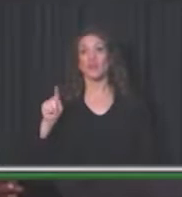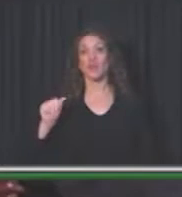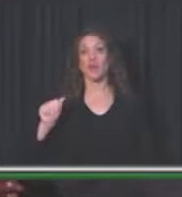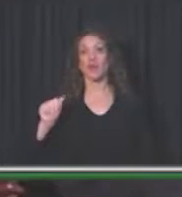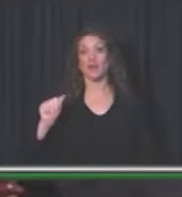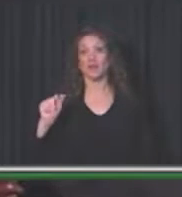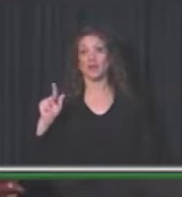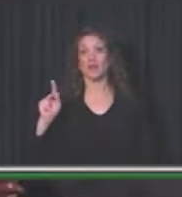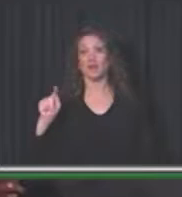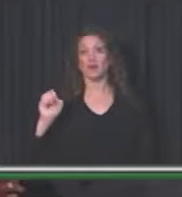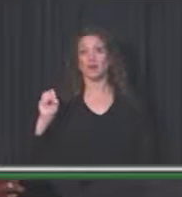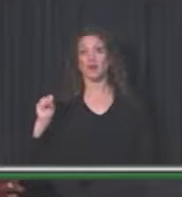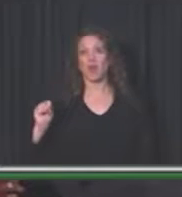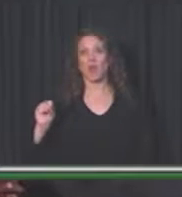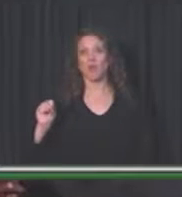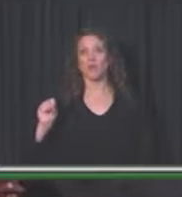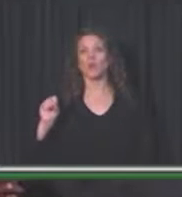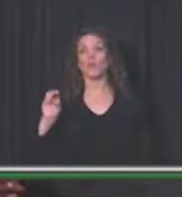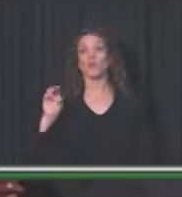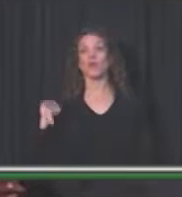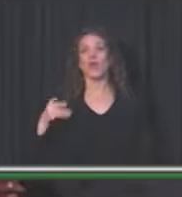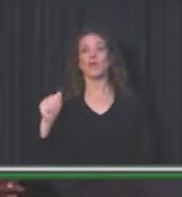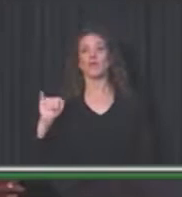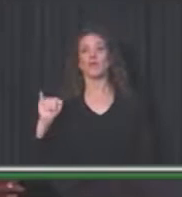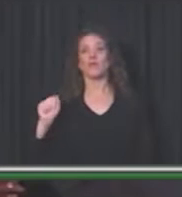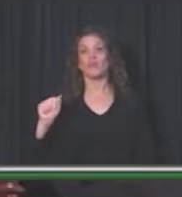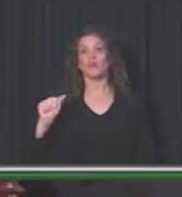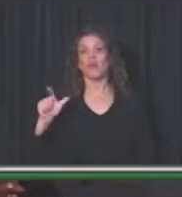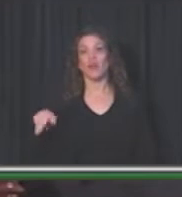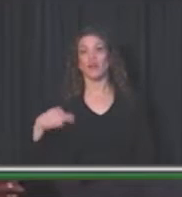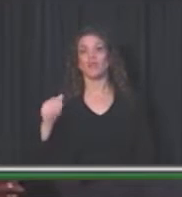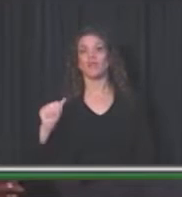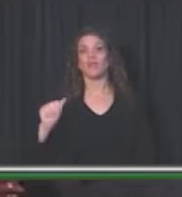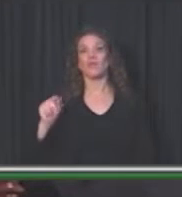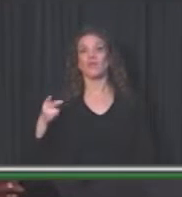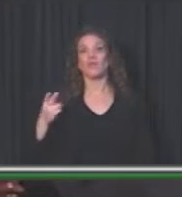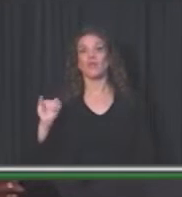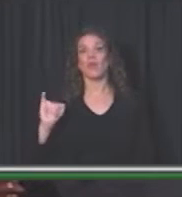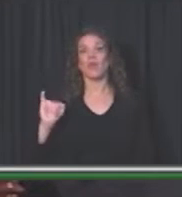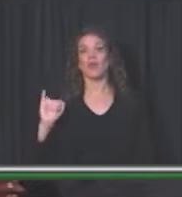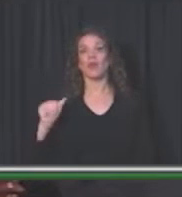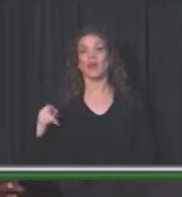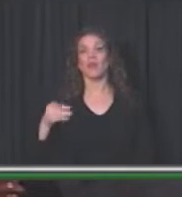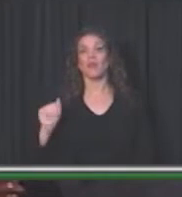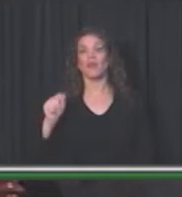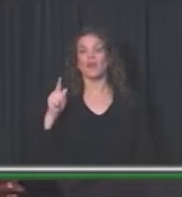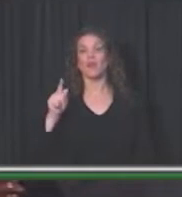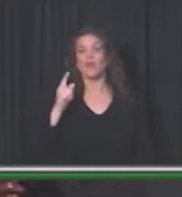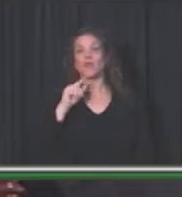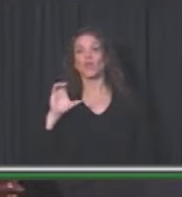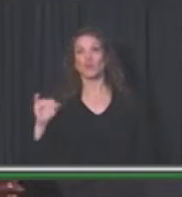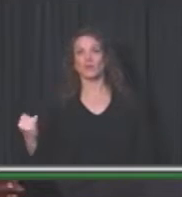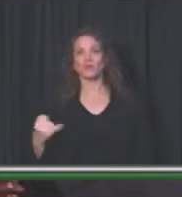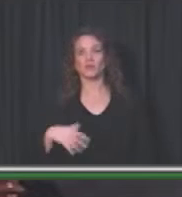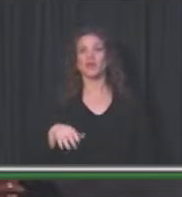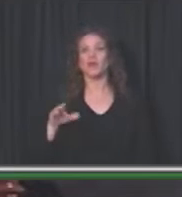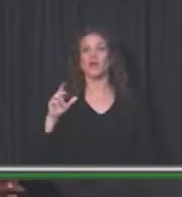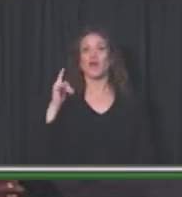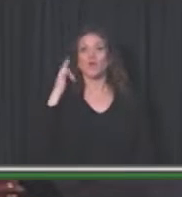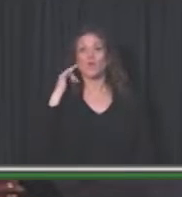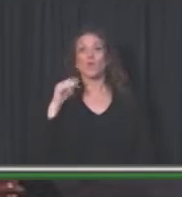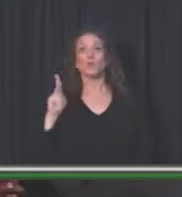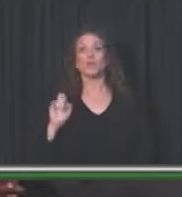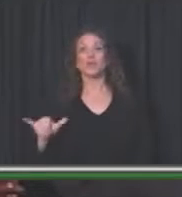Phi Alpha for social work, Alpha Phi Sigma for criminal justice, and Golden Key International Honor